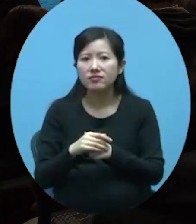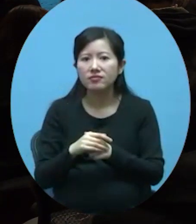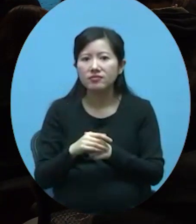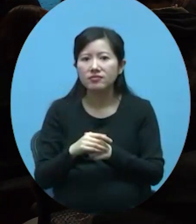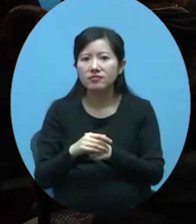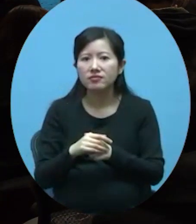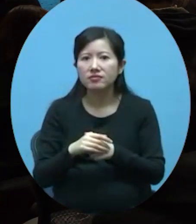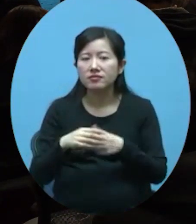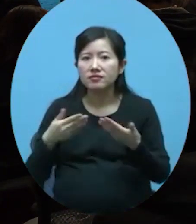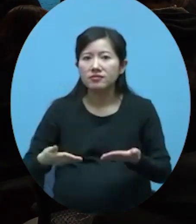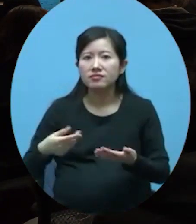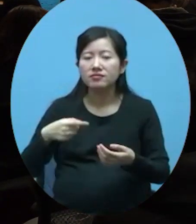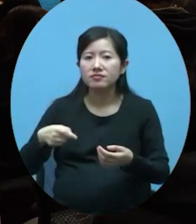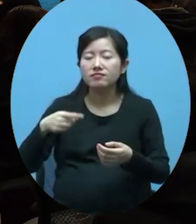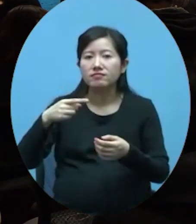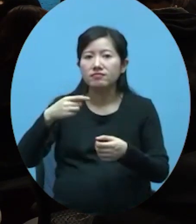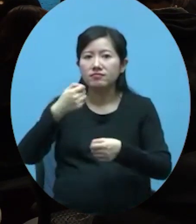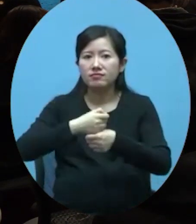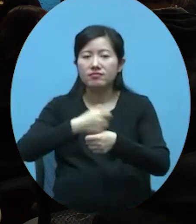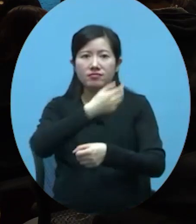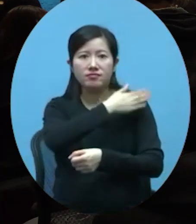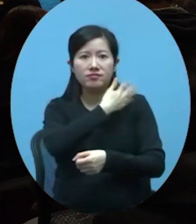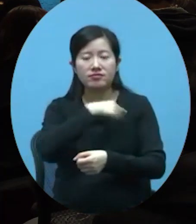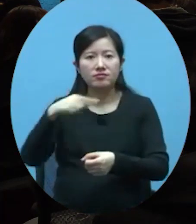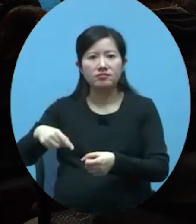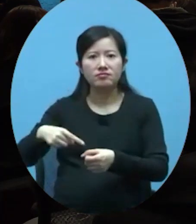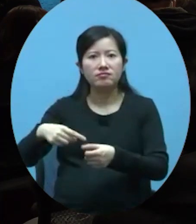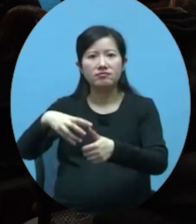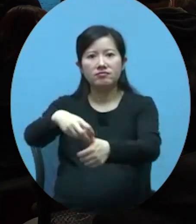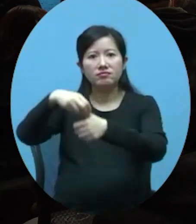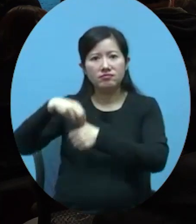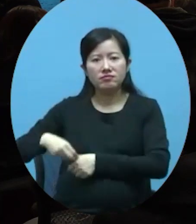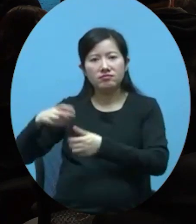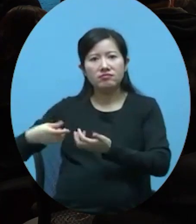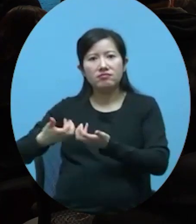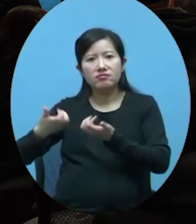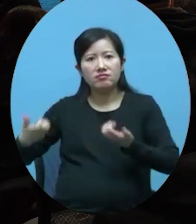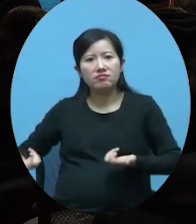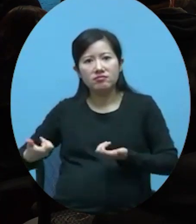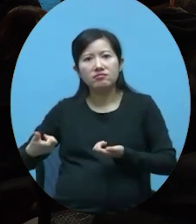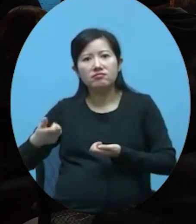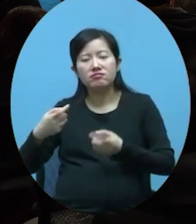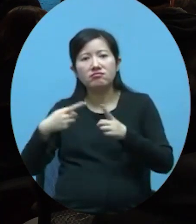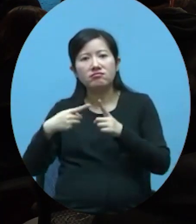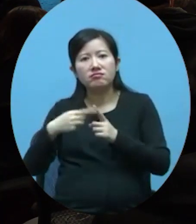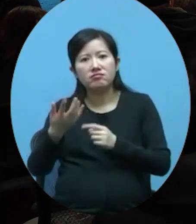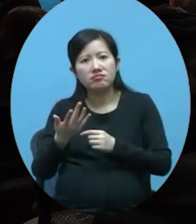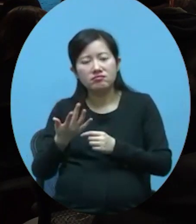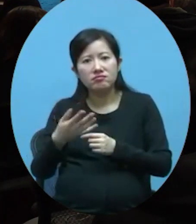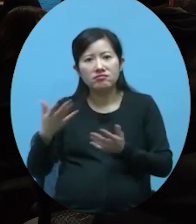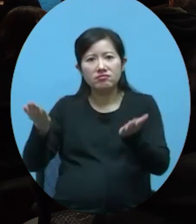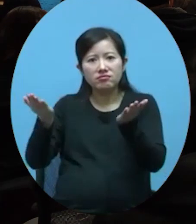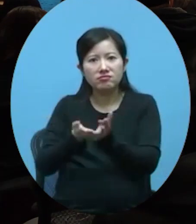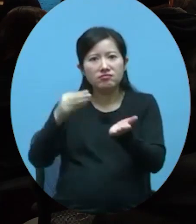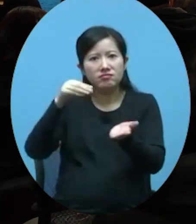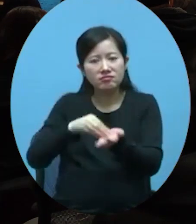because there have been confirmed casesand many of them are employersso it actually exposes them to the risksright? and